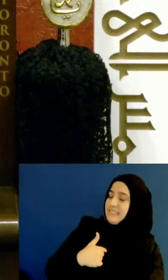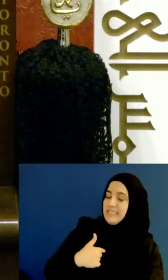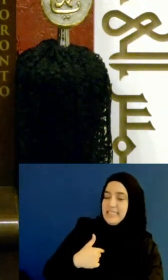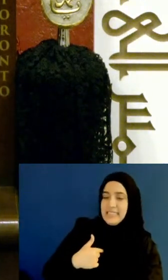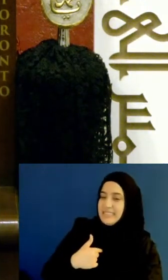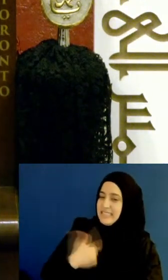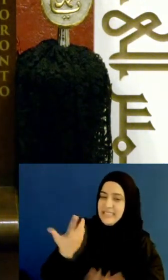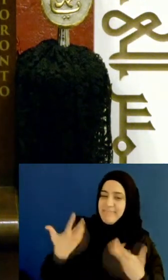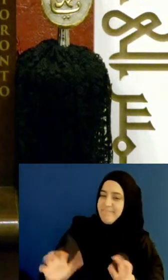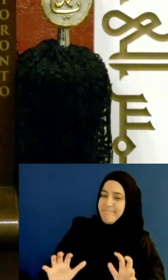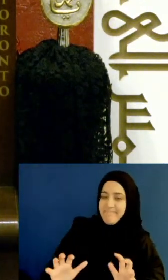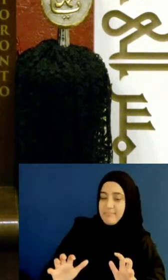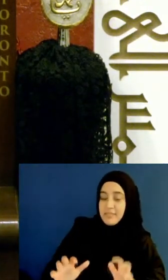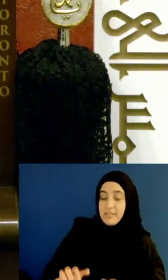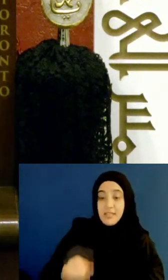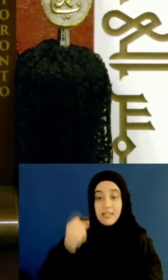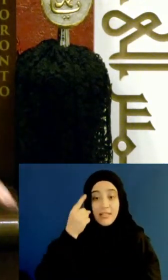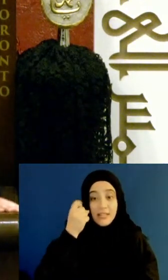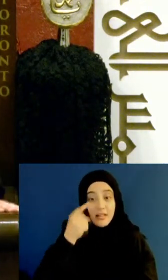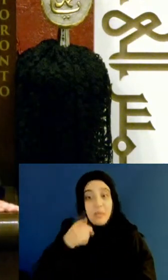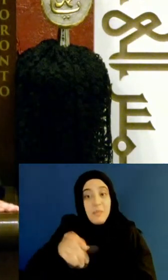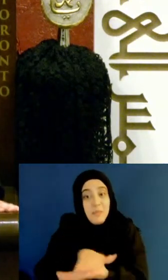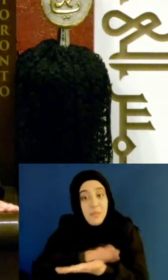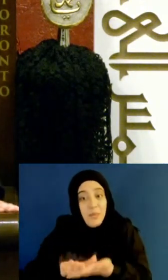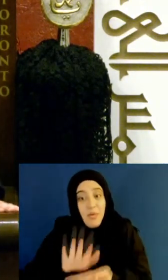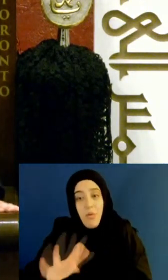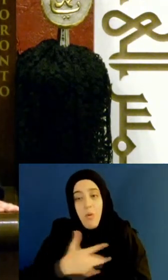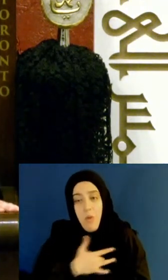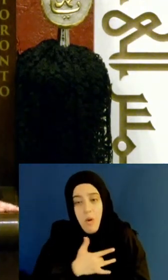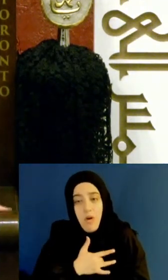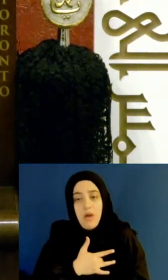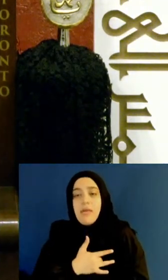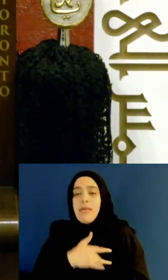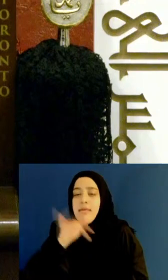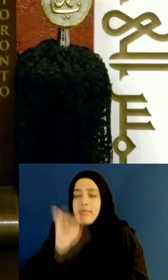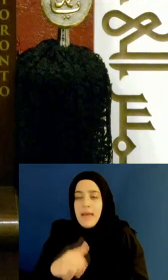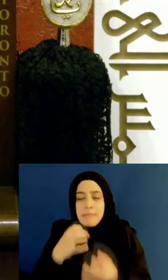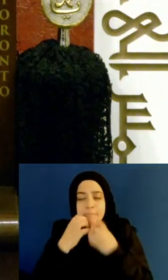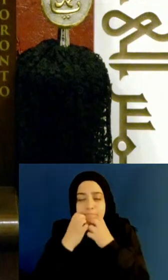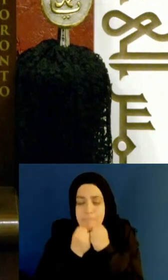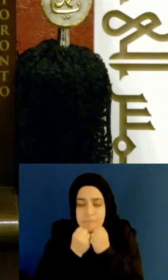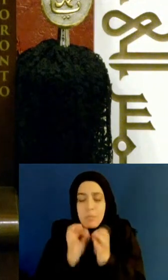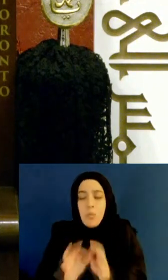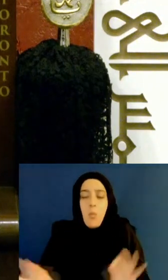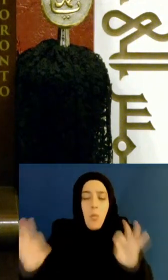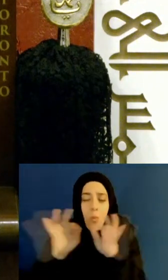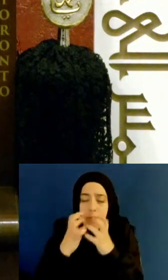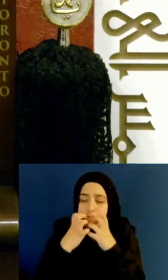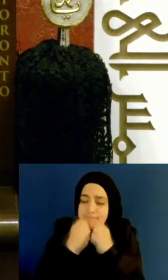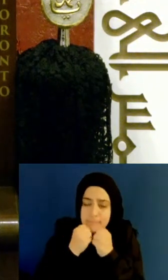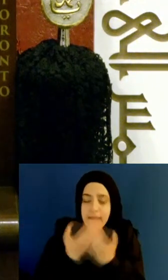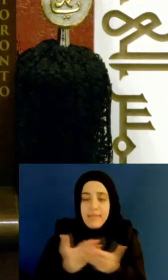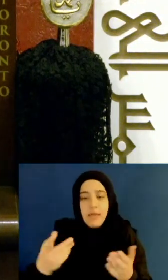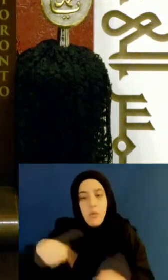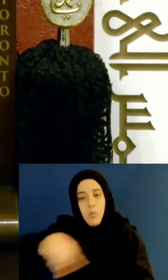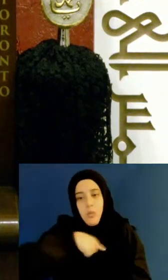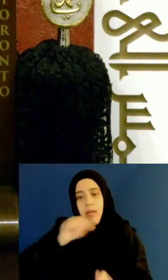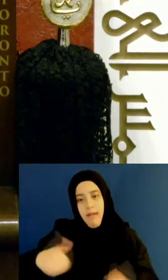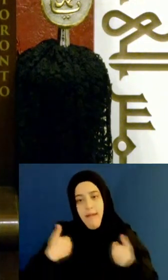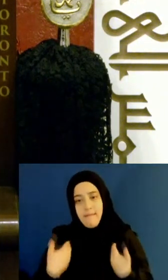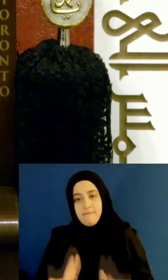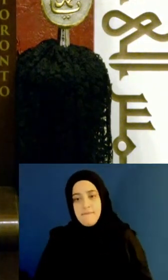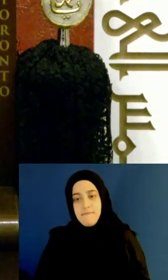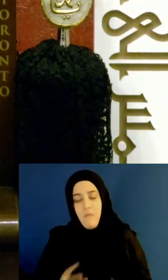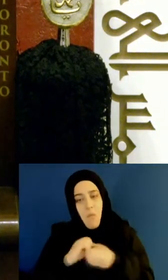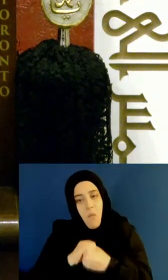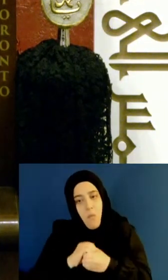most precious thing that you and I can own. Sallu ala Muhammad wa ala Muhammad. Allahumma salli ala Muhammad wa